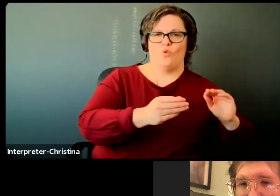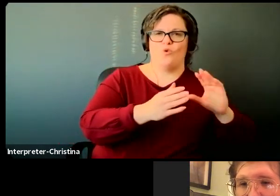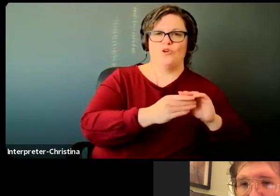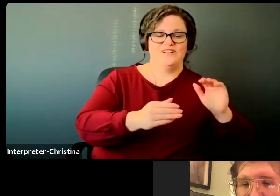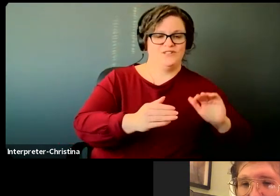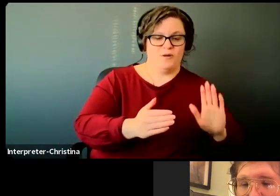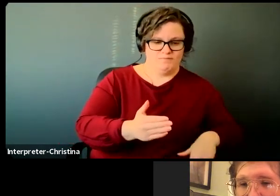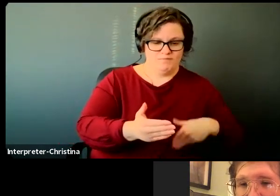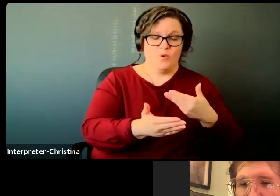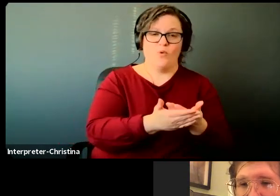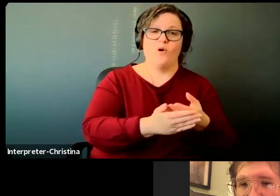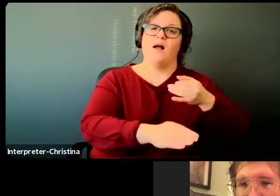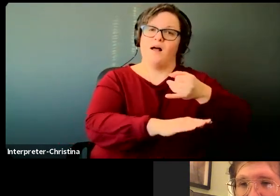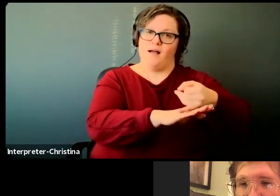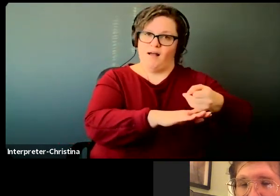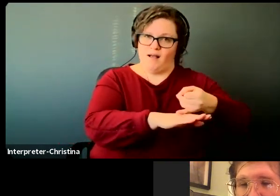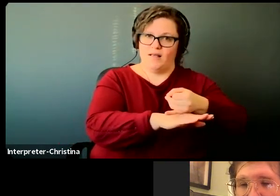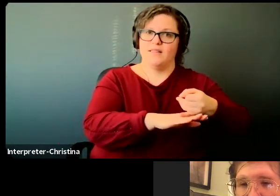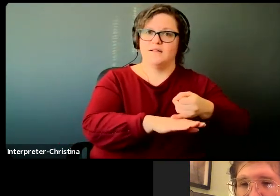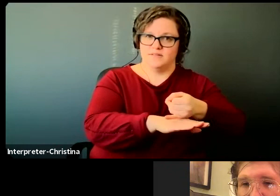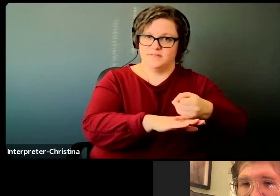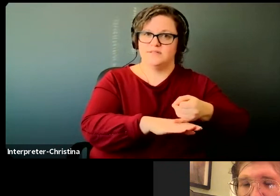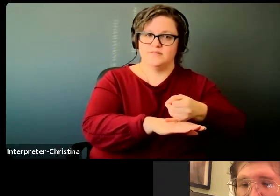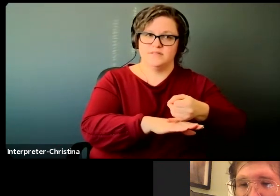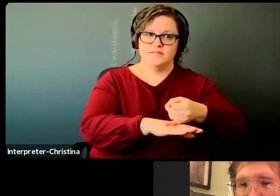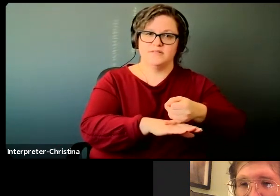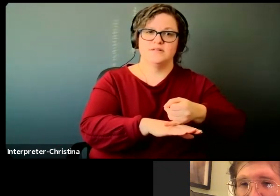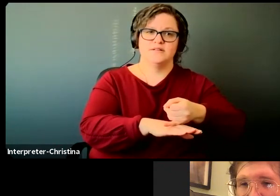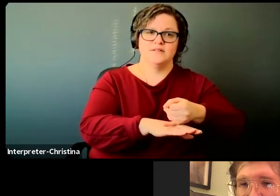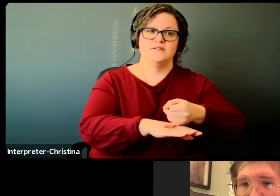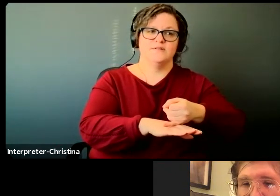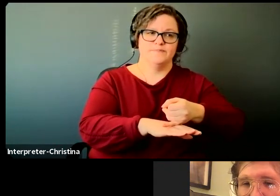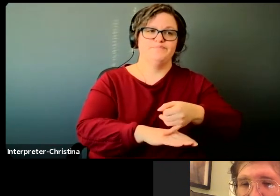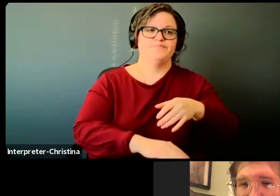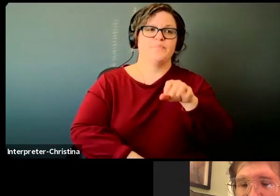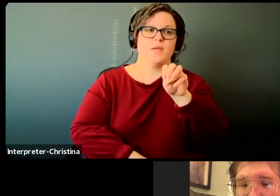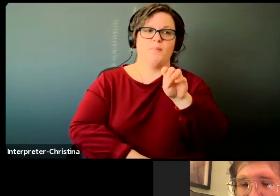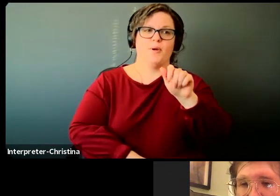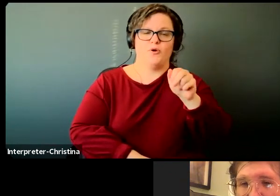of the coming of age of this child, which is very much based on my own life.